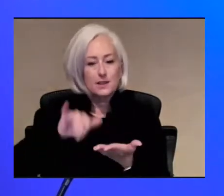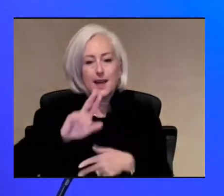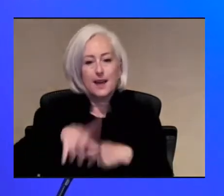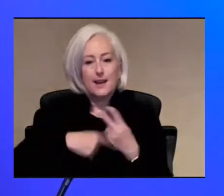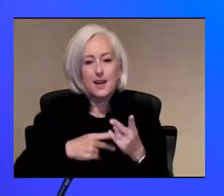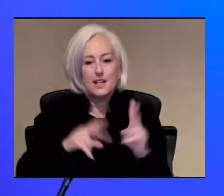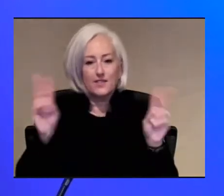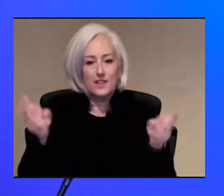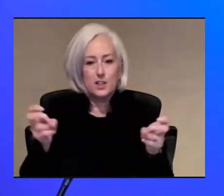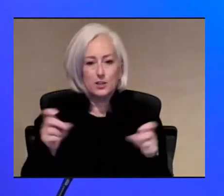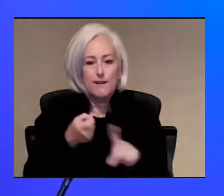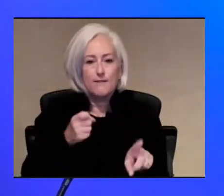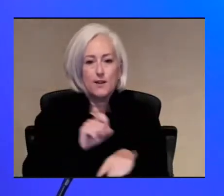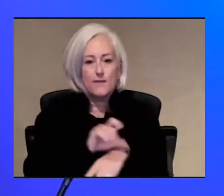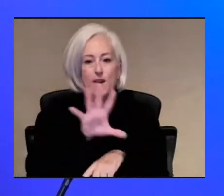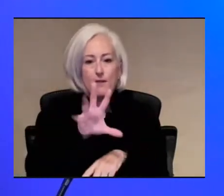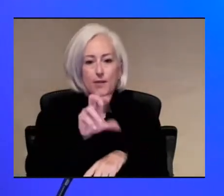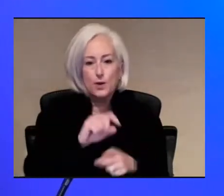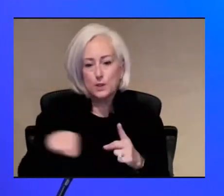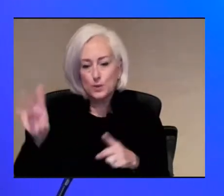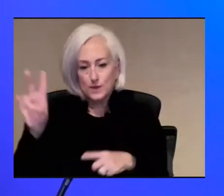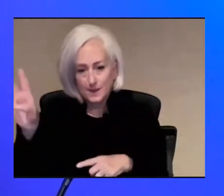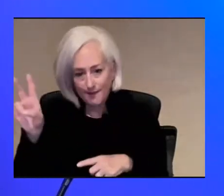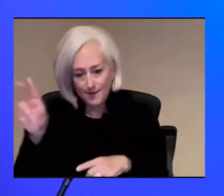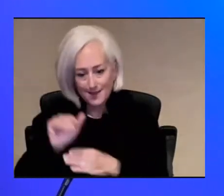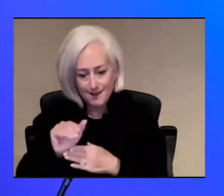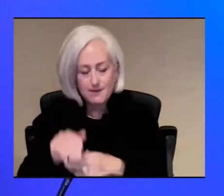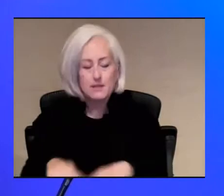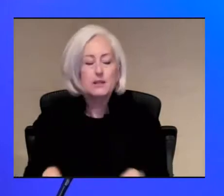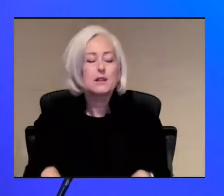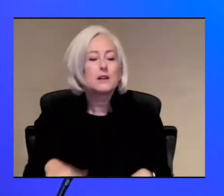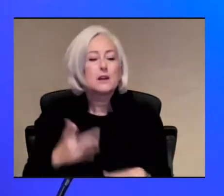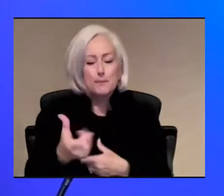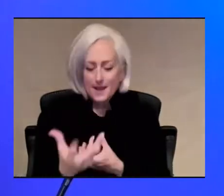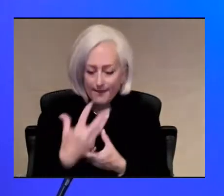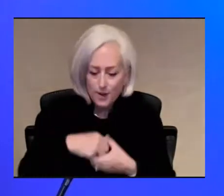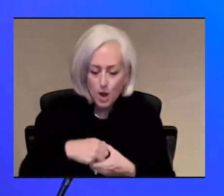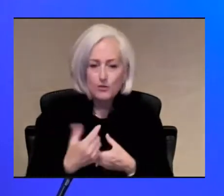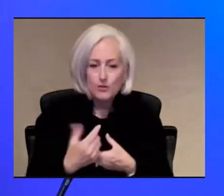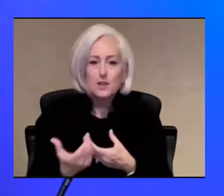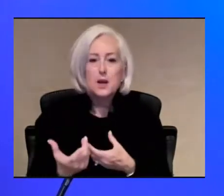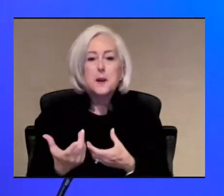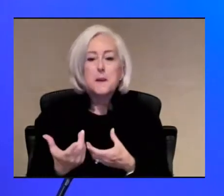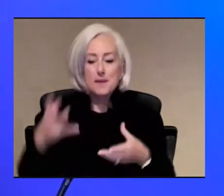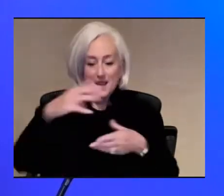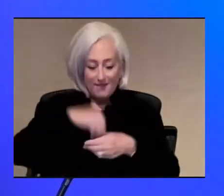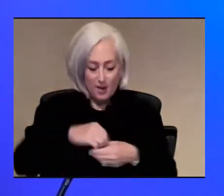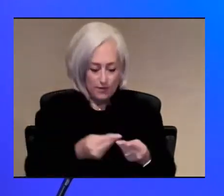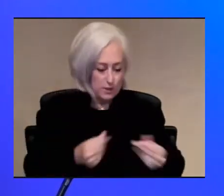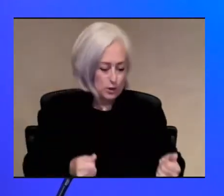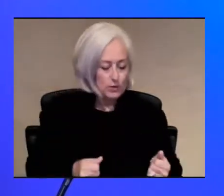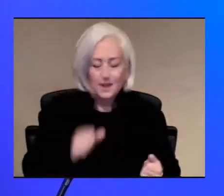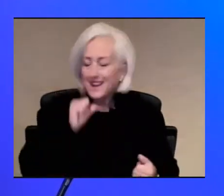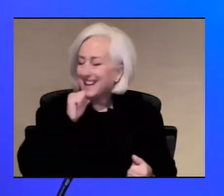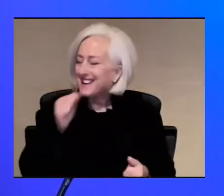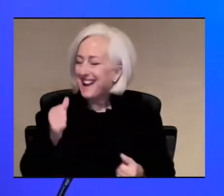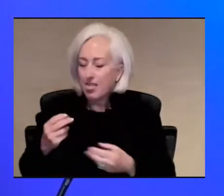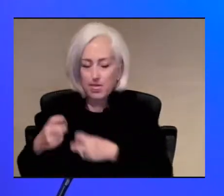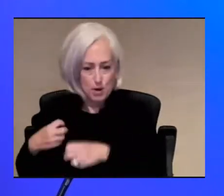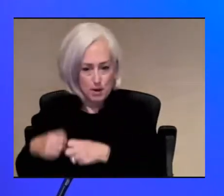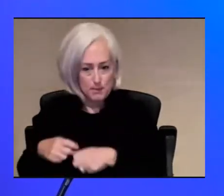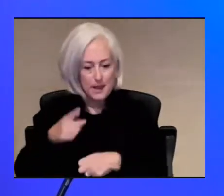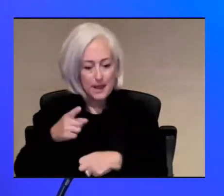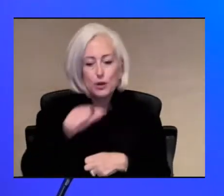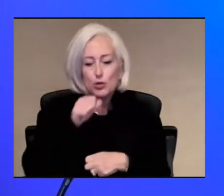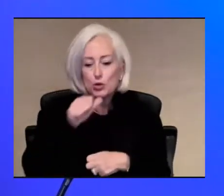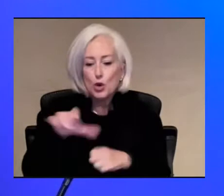5:30 to 7. And just get involved and become a part of the solution and not the problem. If you're not doing anything, then you're a